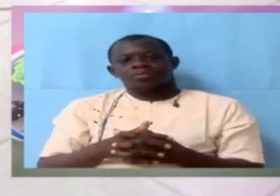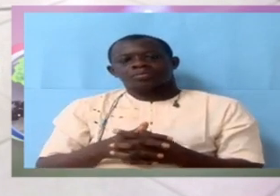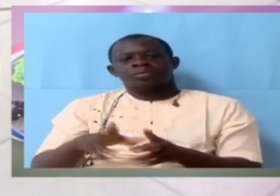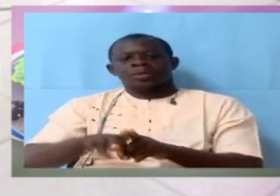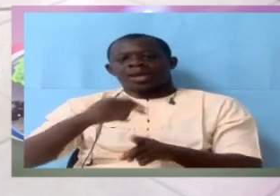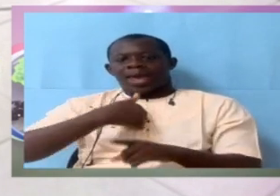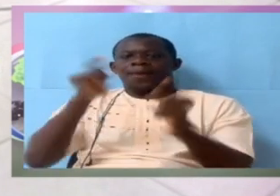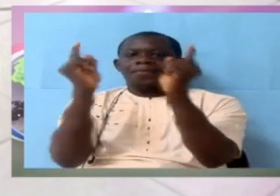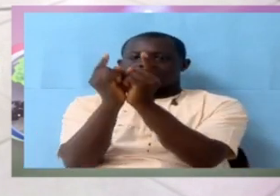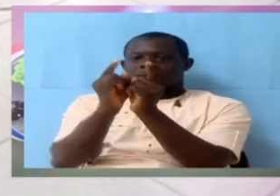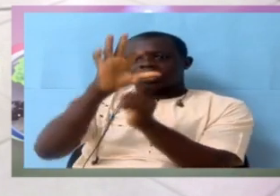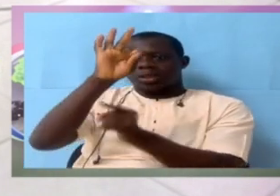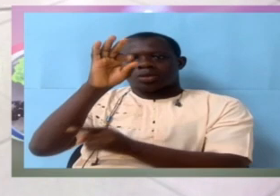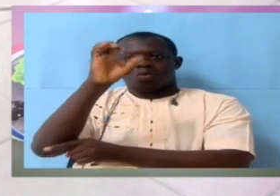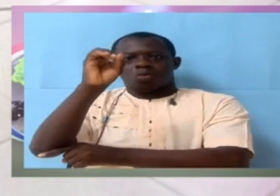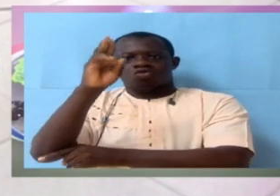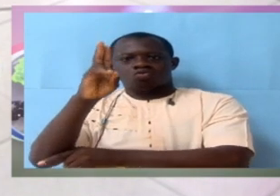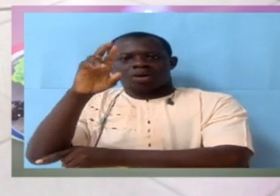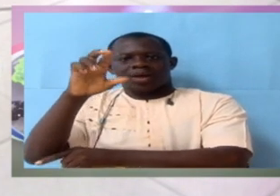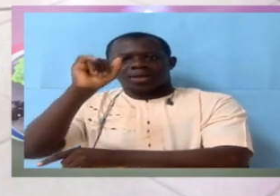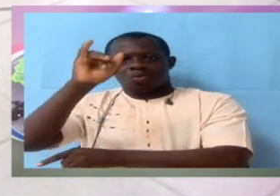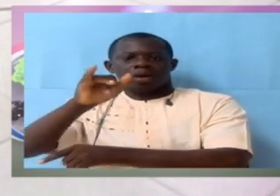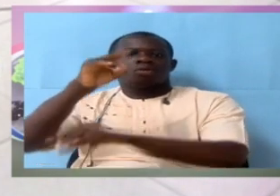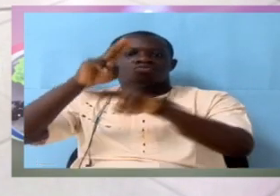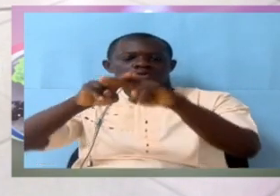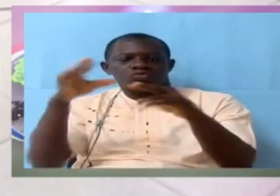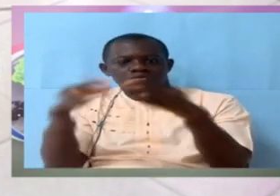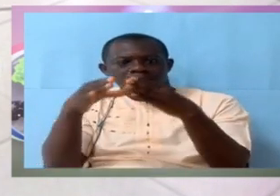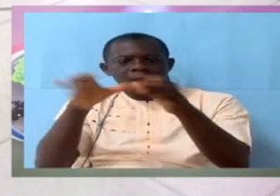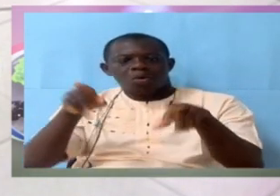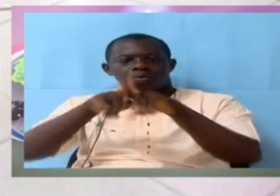I found Trrc sitting down with the paramilitary officers.